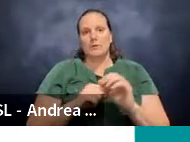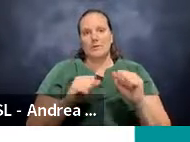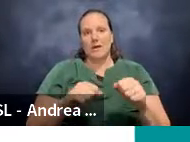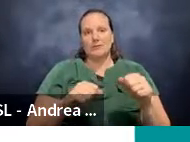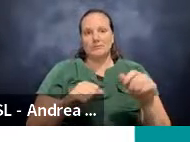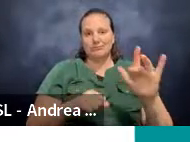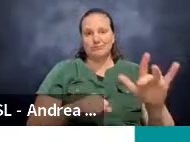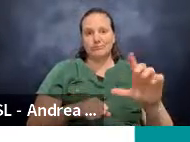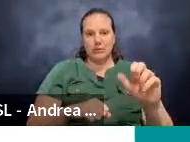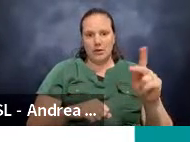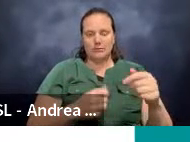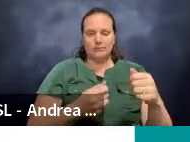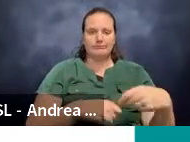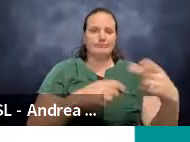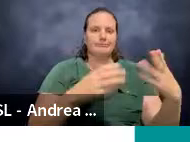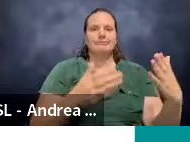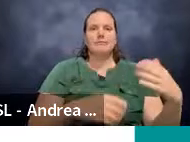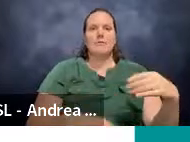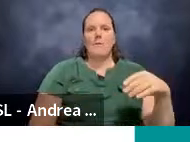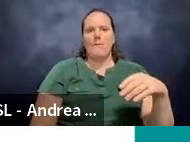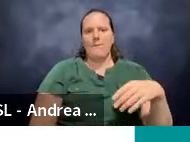window,